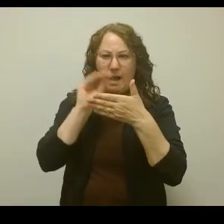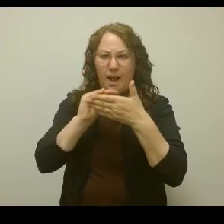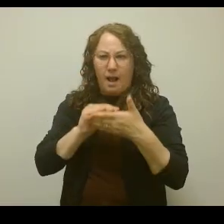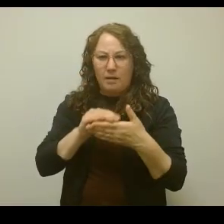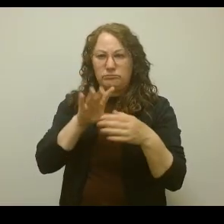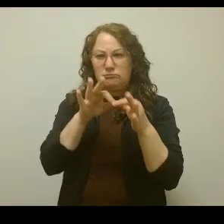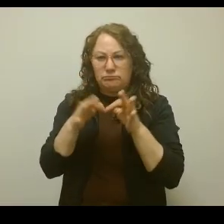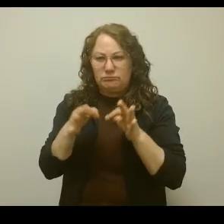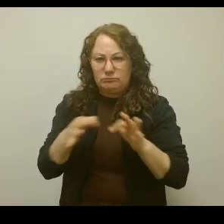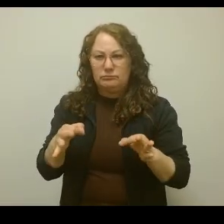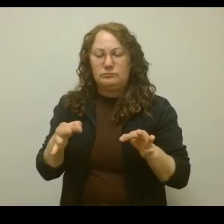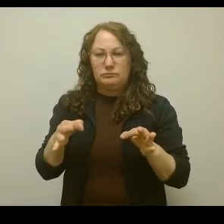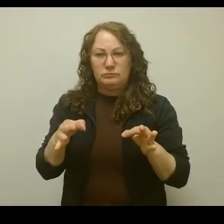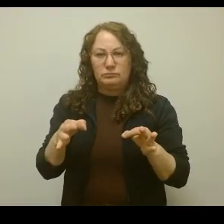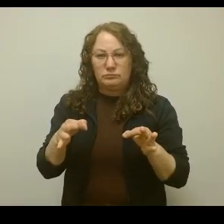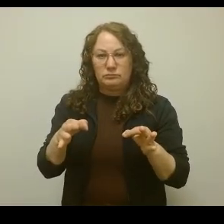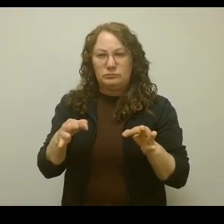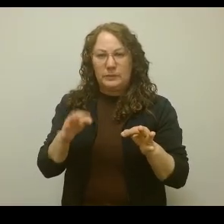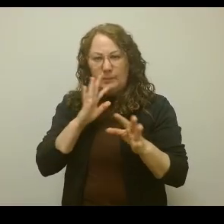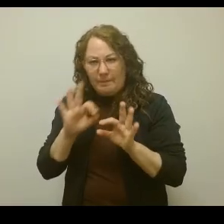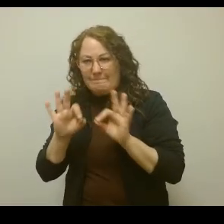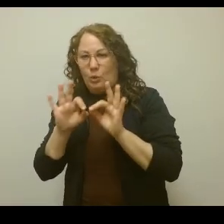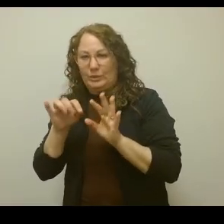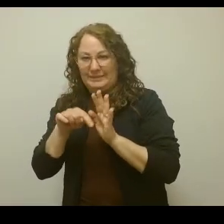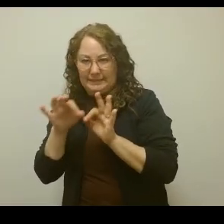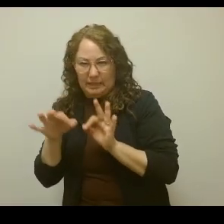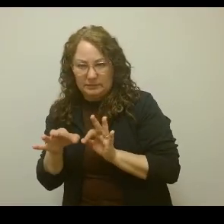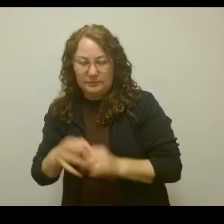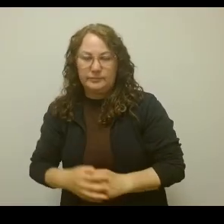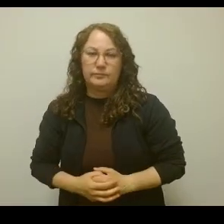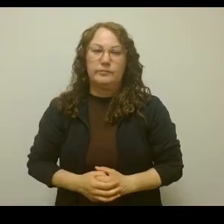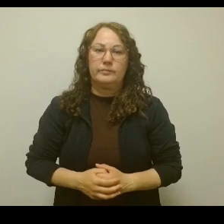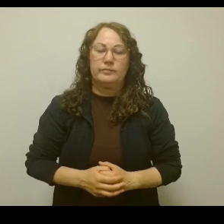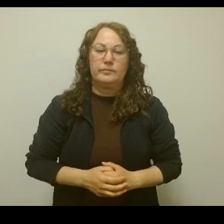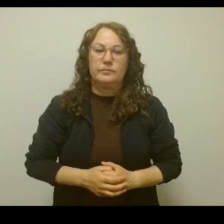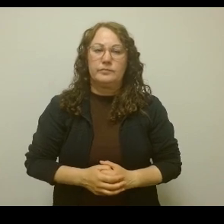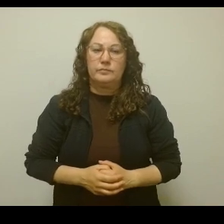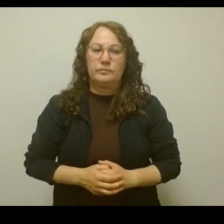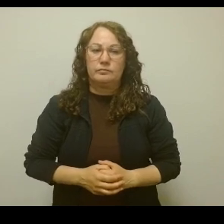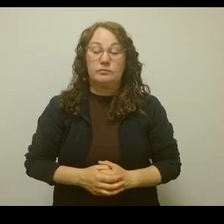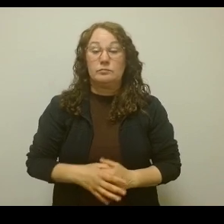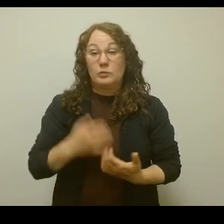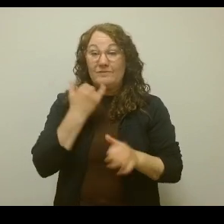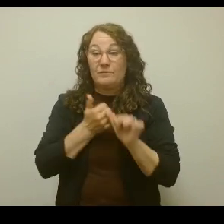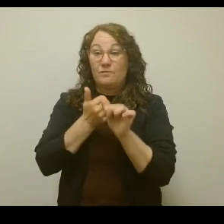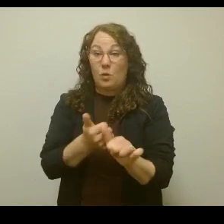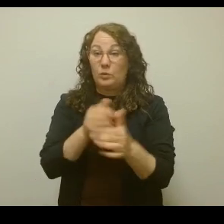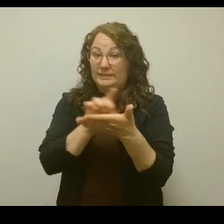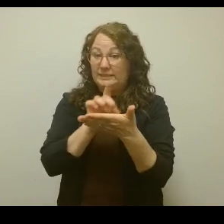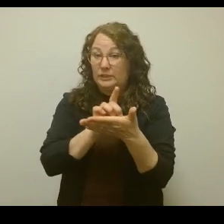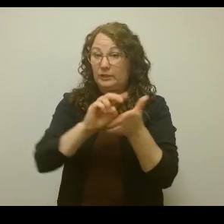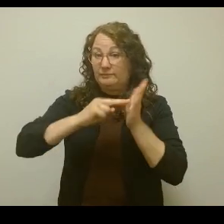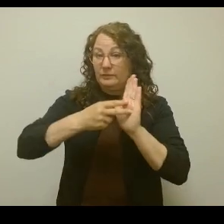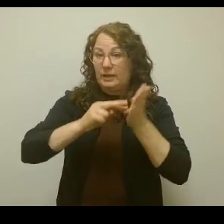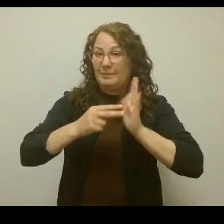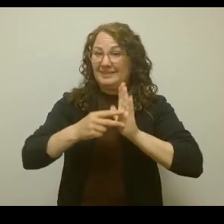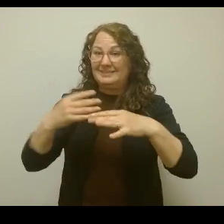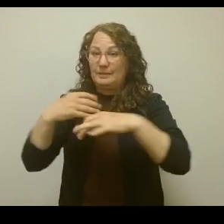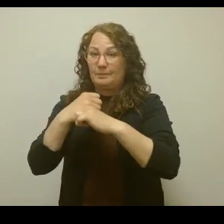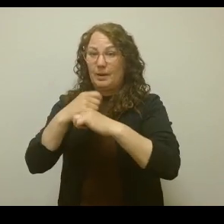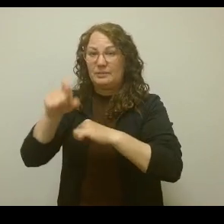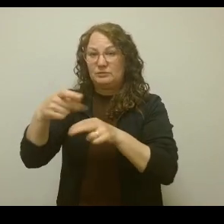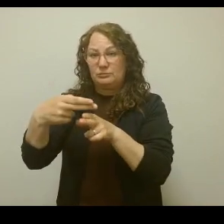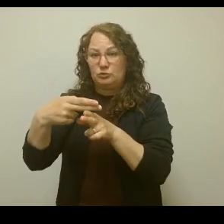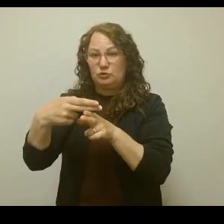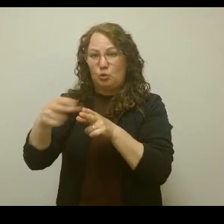and relevant details. Right? So by definition, a summary must be